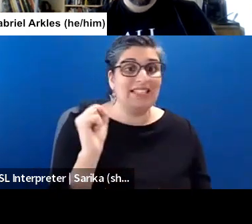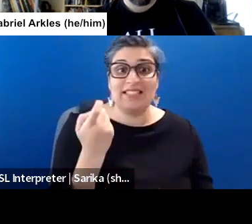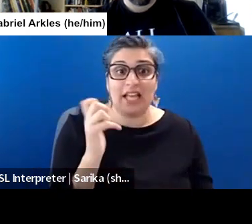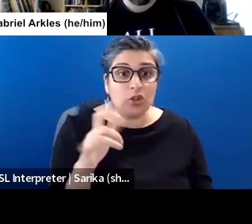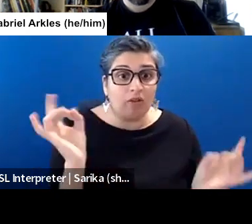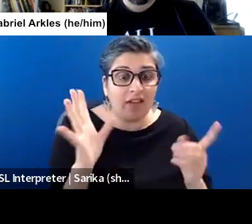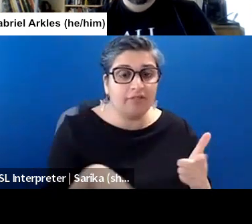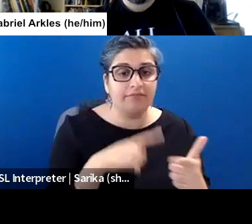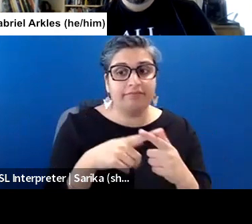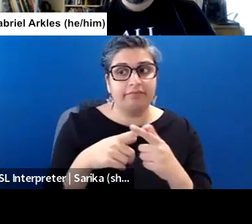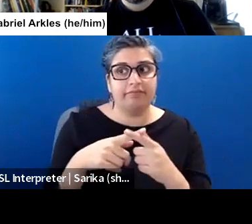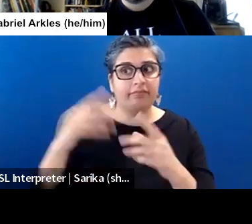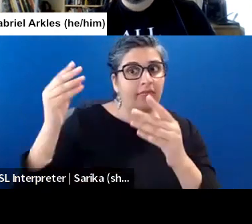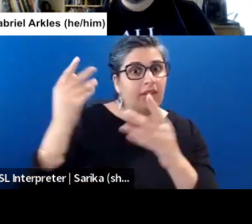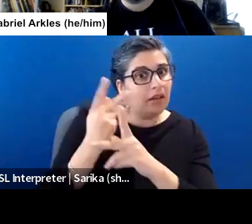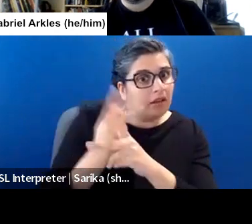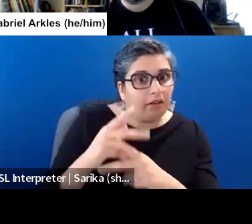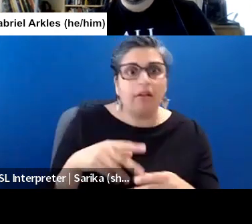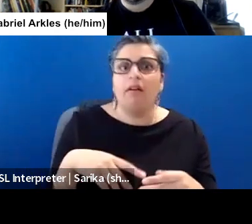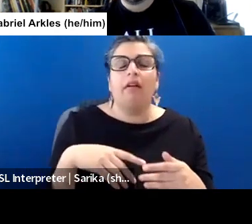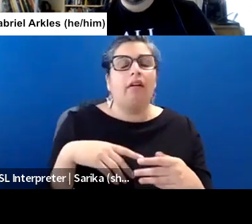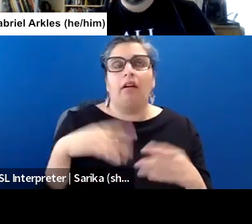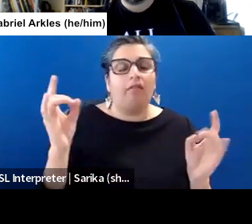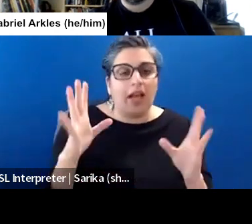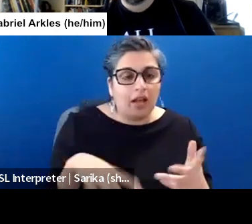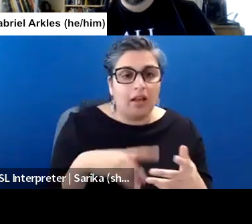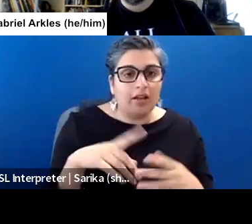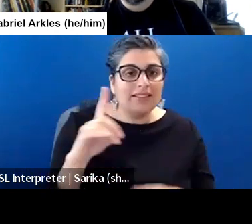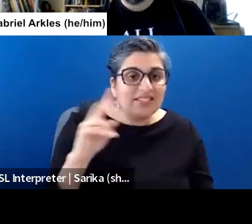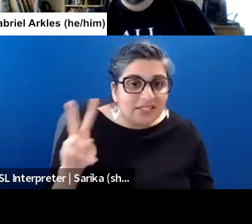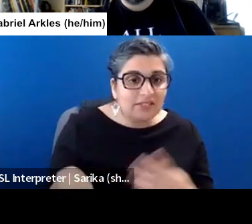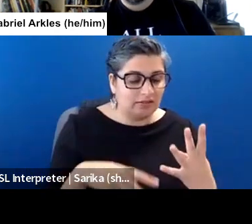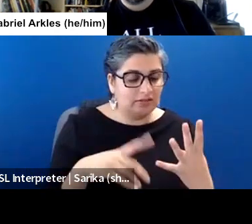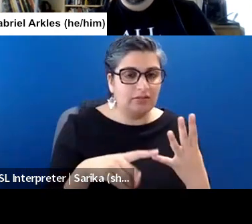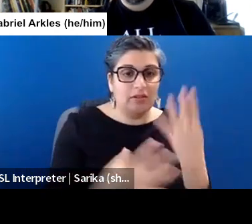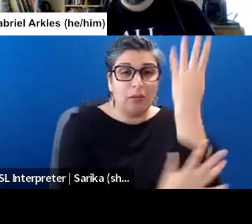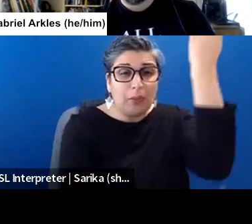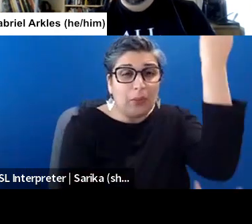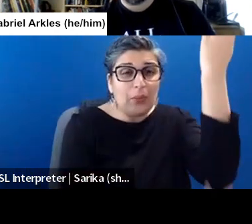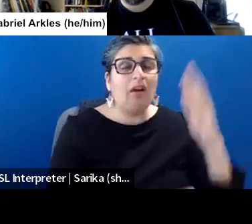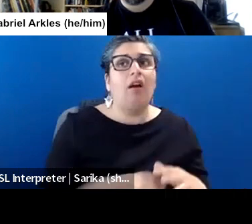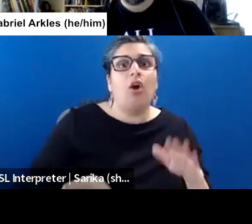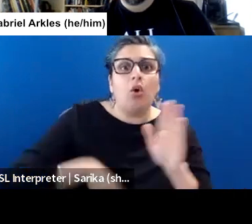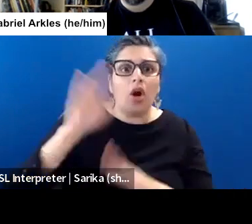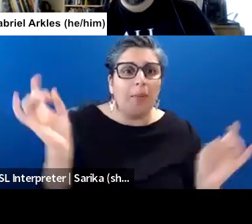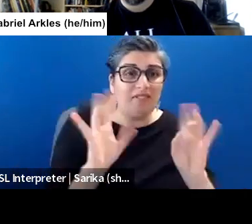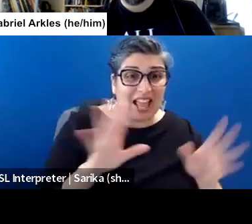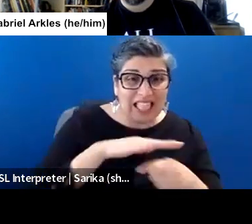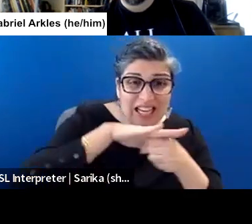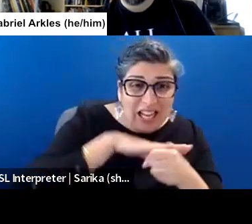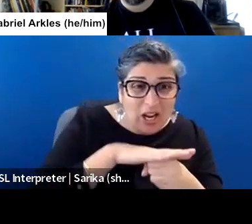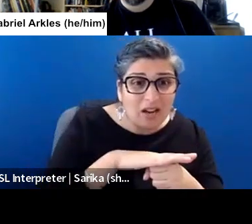be caregiver violence, domestic violence, poverty, growing up in violent neighborhoods,